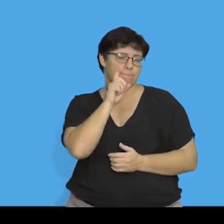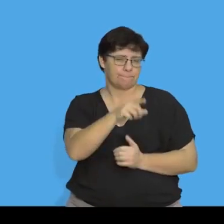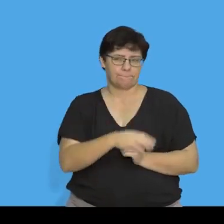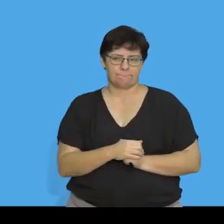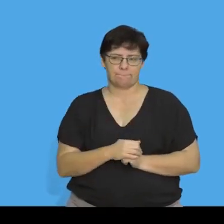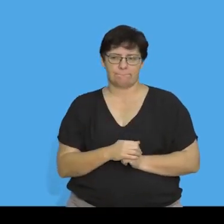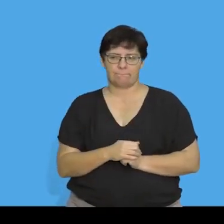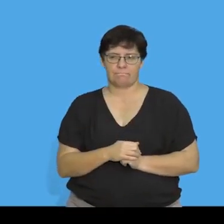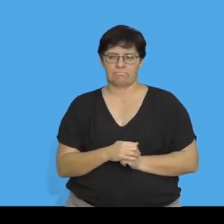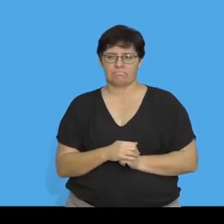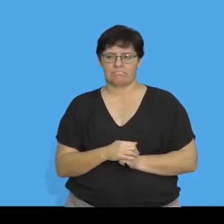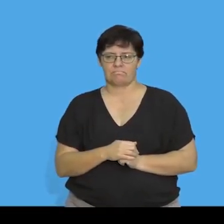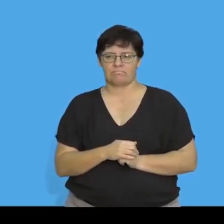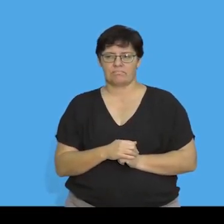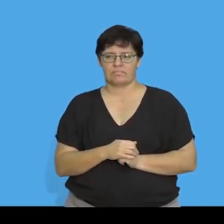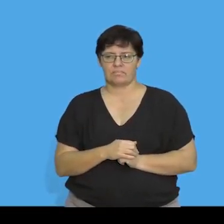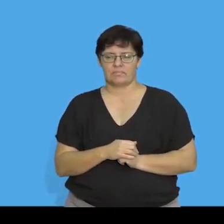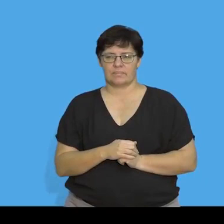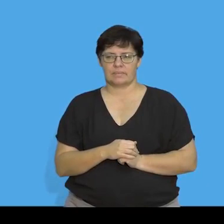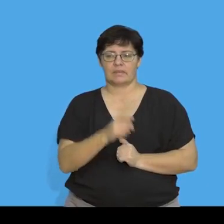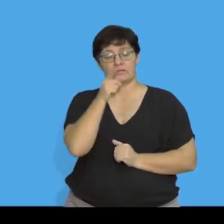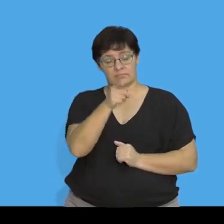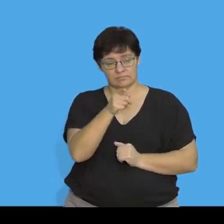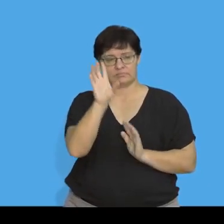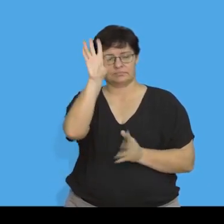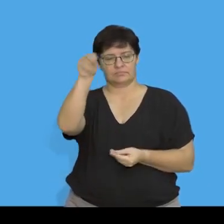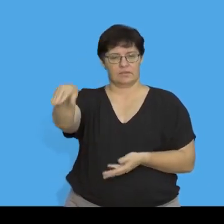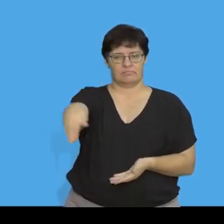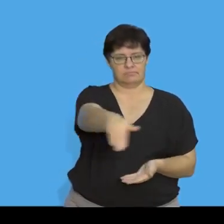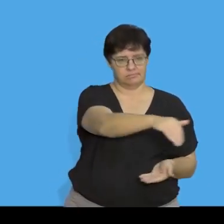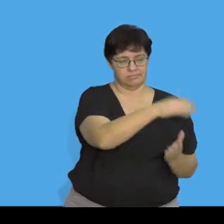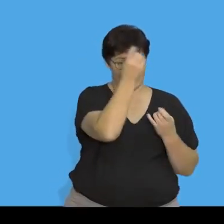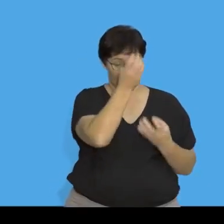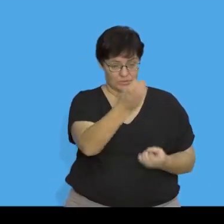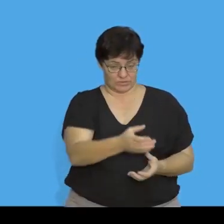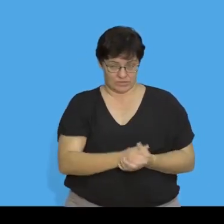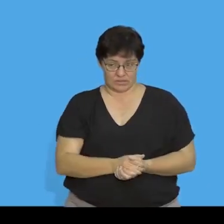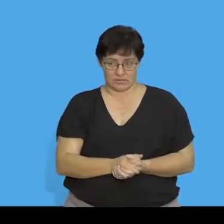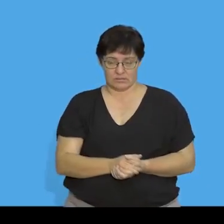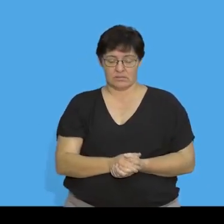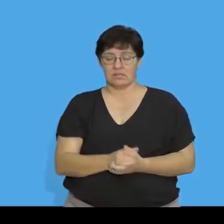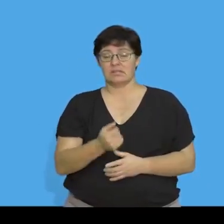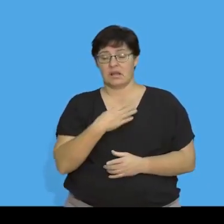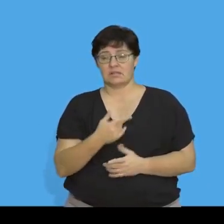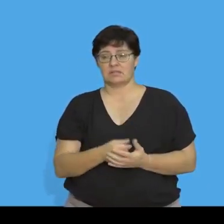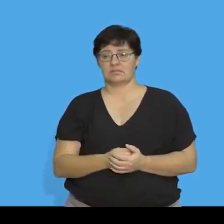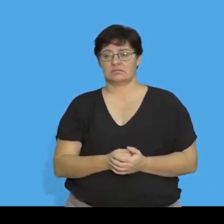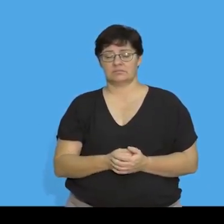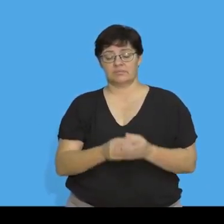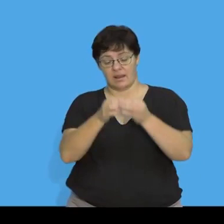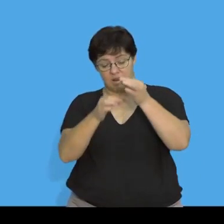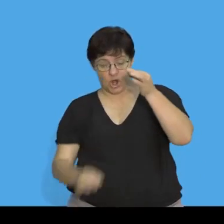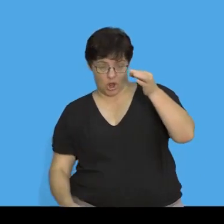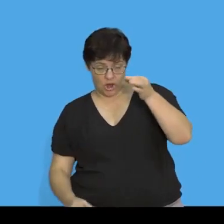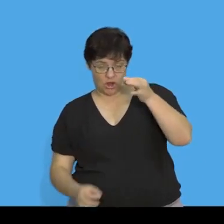see. On my data that I've collected over here, I'm going to start with a long mass, a long length at